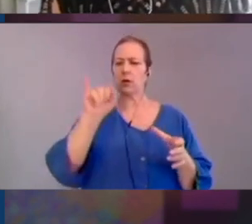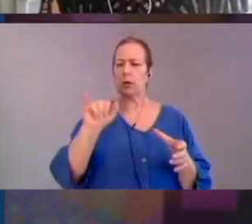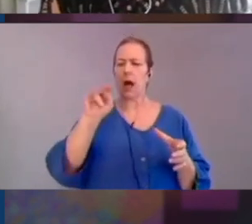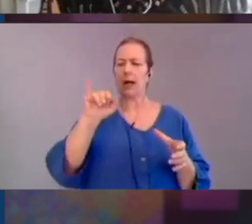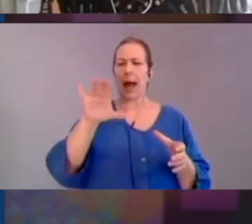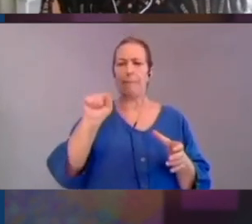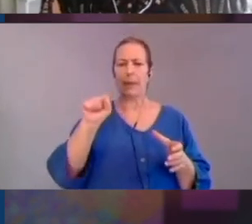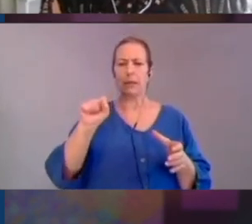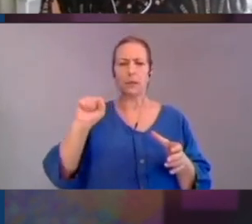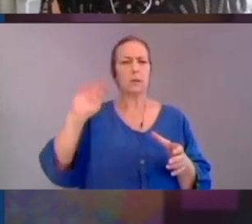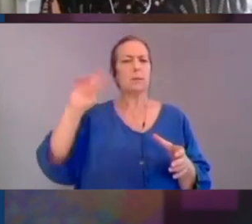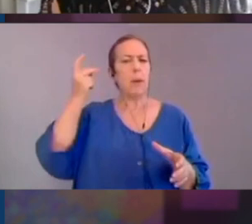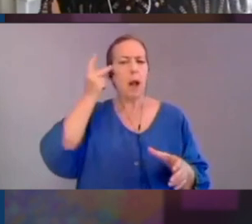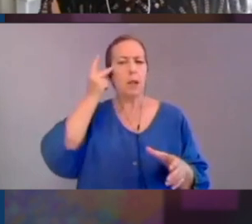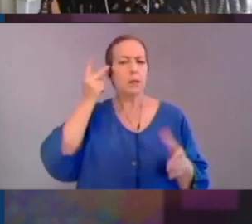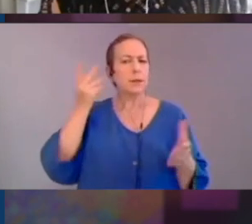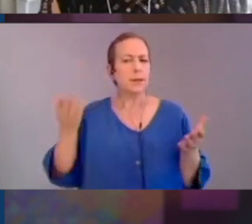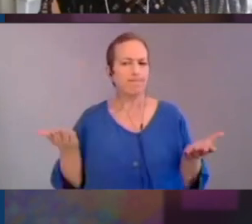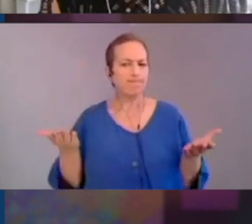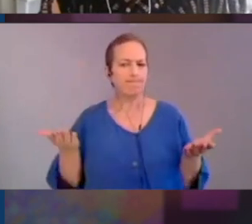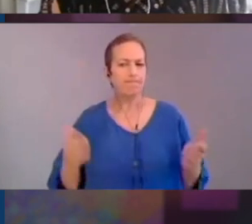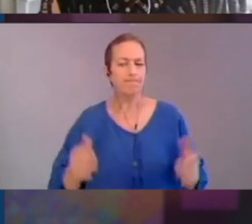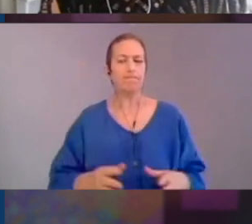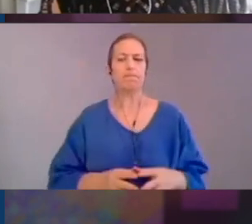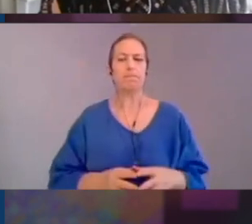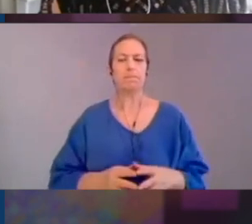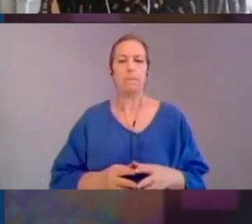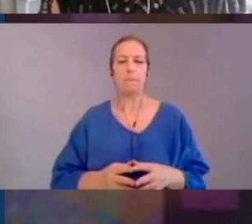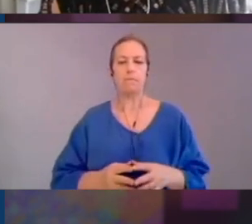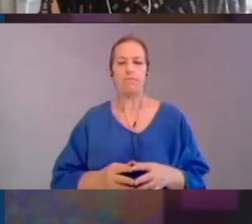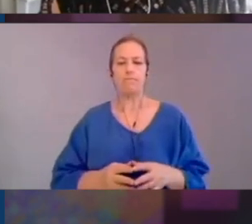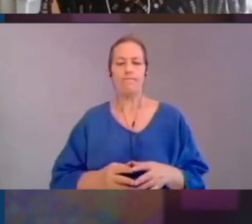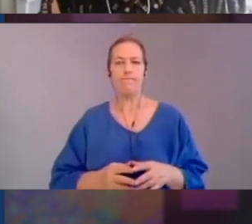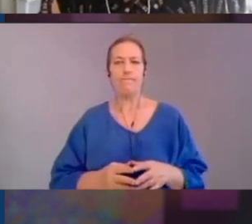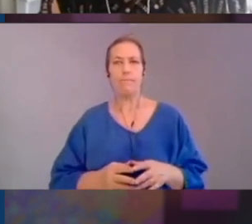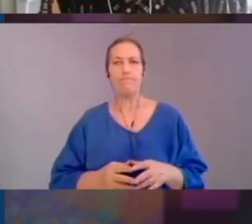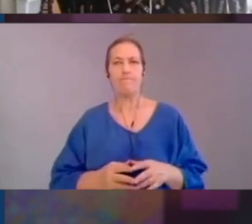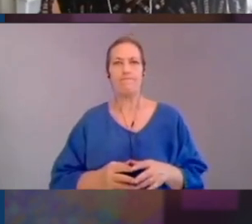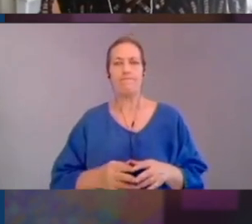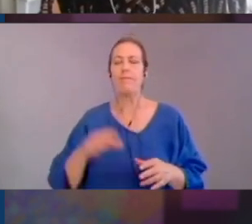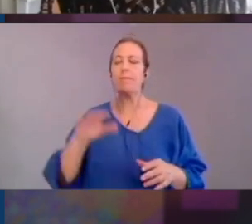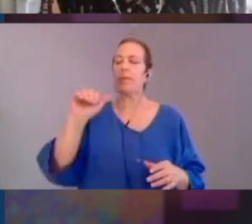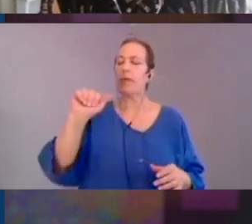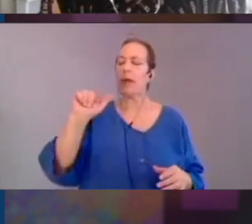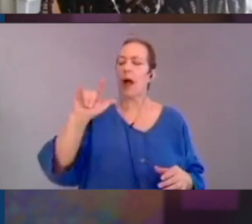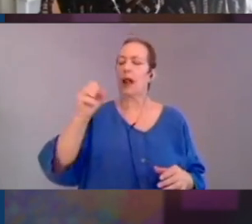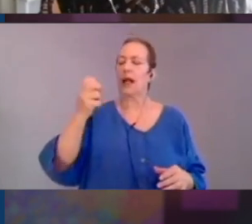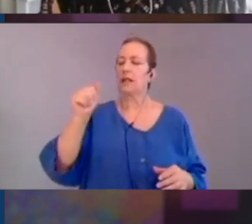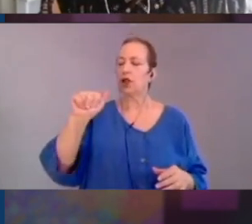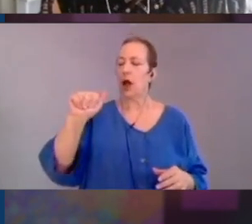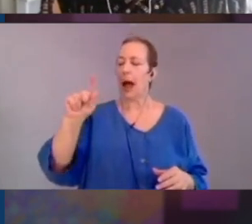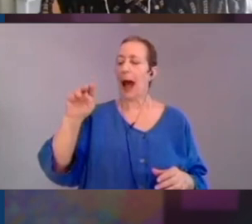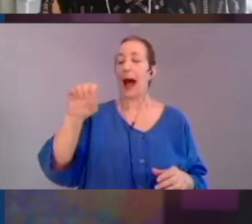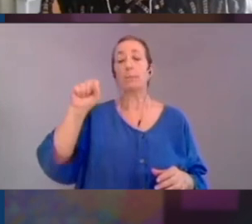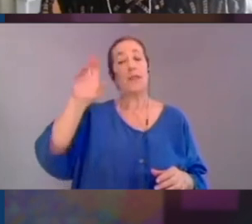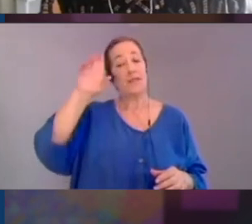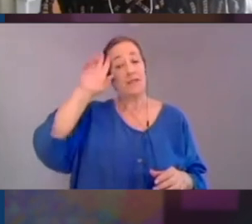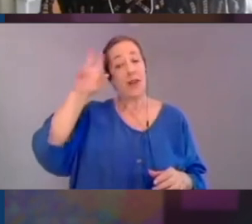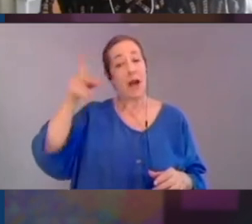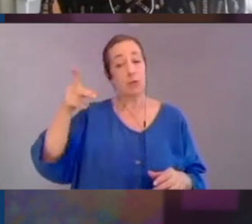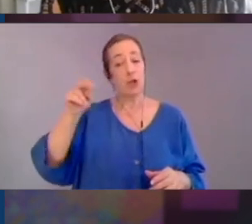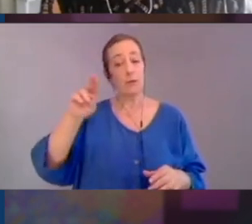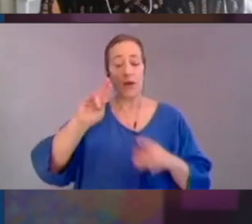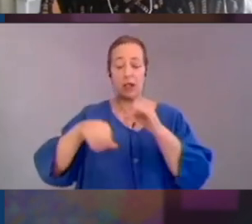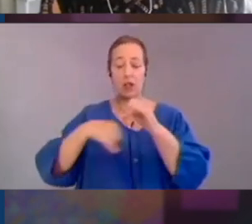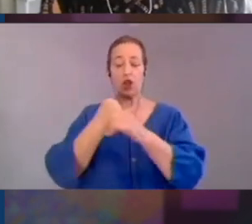In these comments, or questions rather, I'm reminded of something Alicia Adams, the Vice President of International Programming and